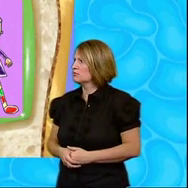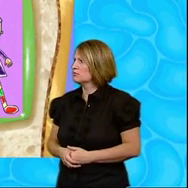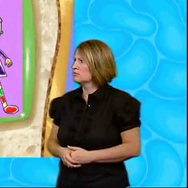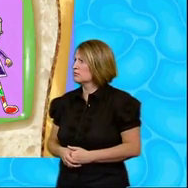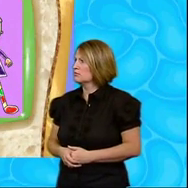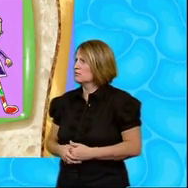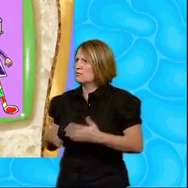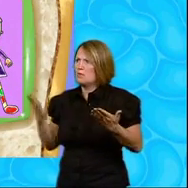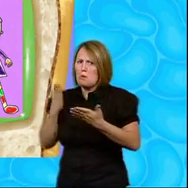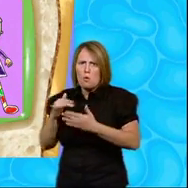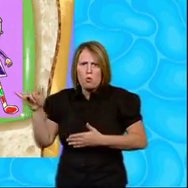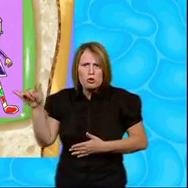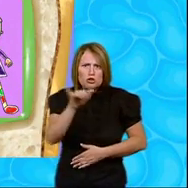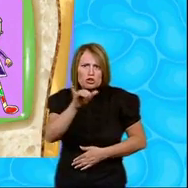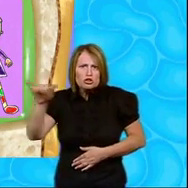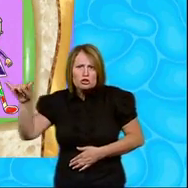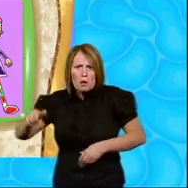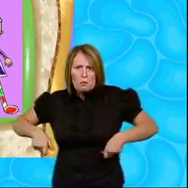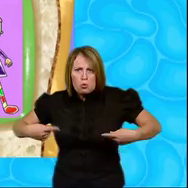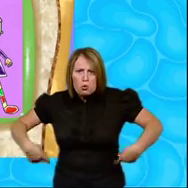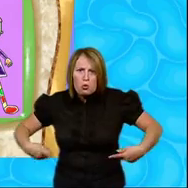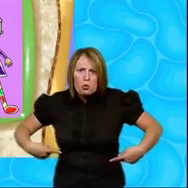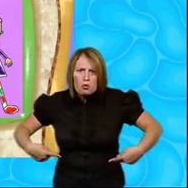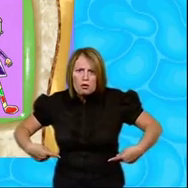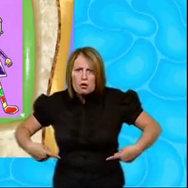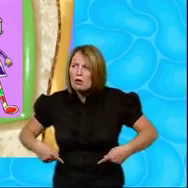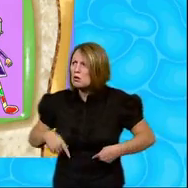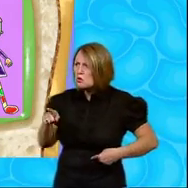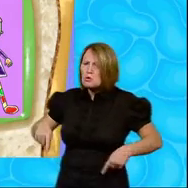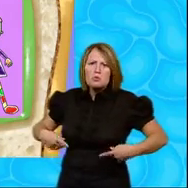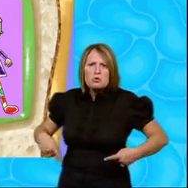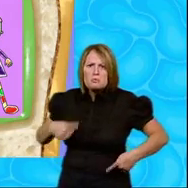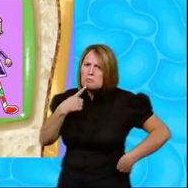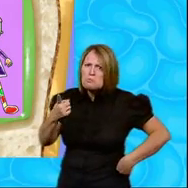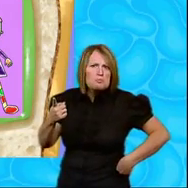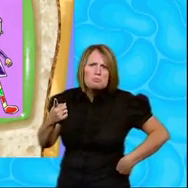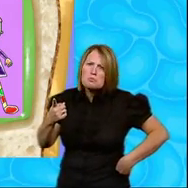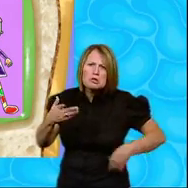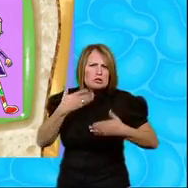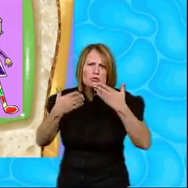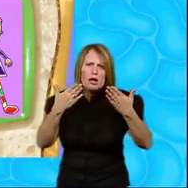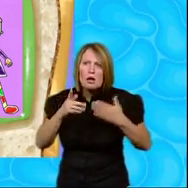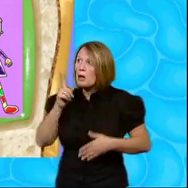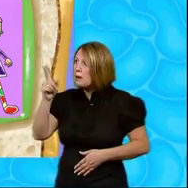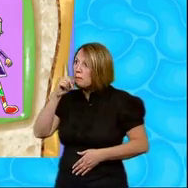So who really said that in my made-up story? Was it Boom Sonic Boom? No!